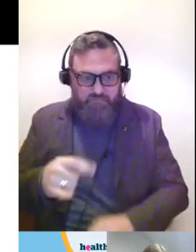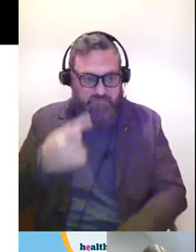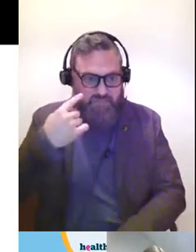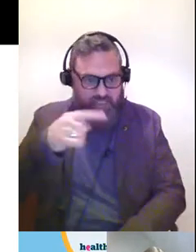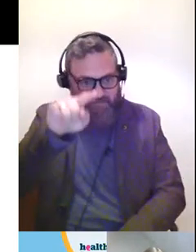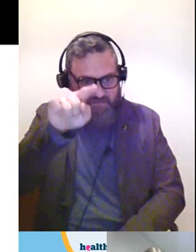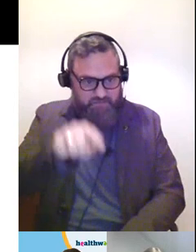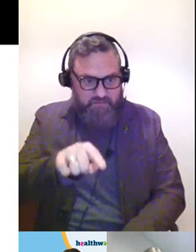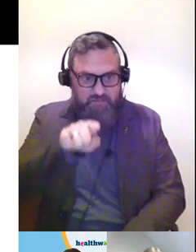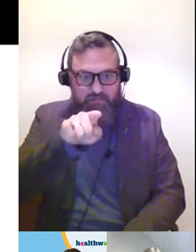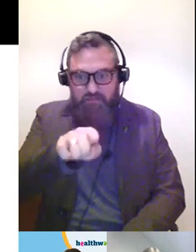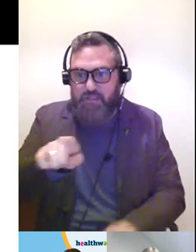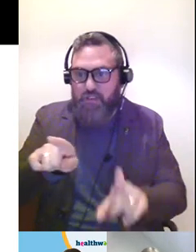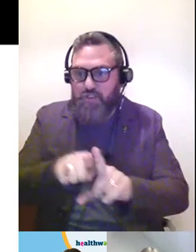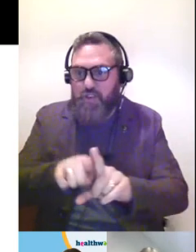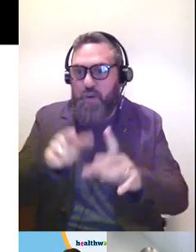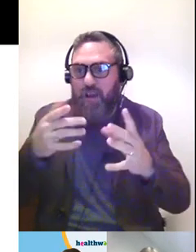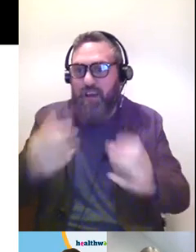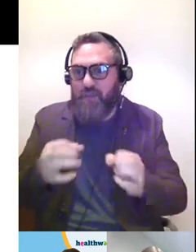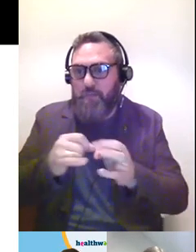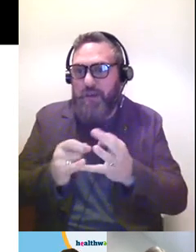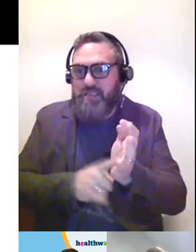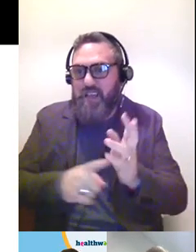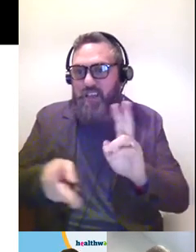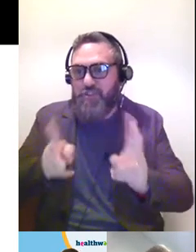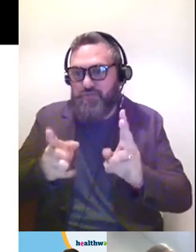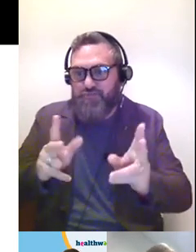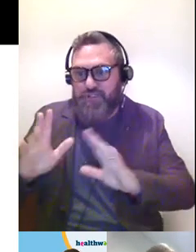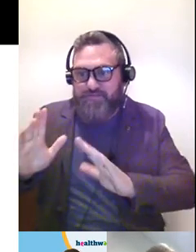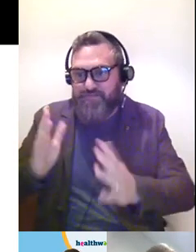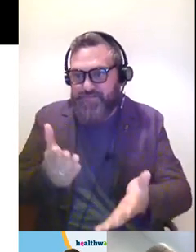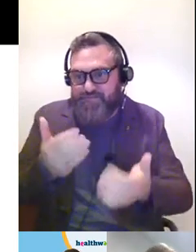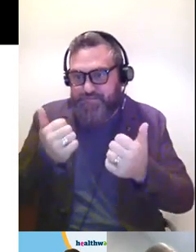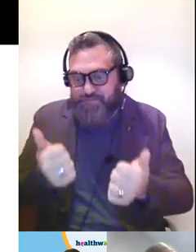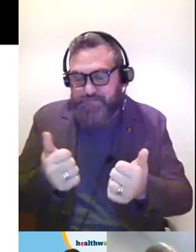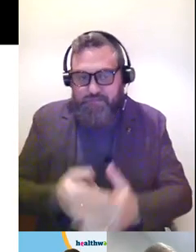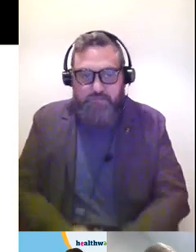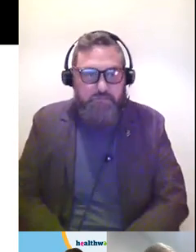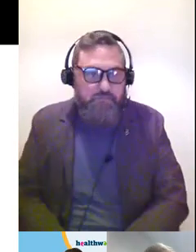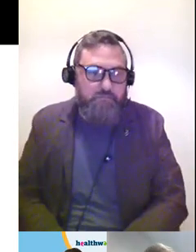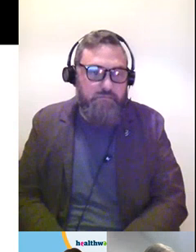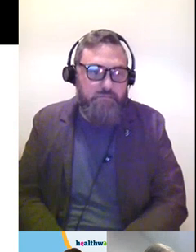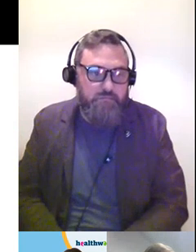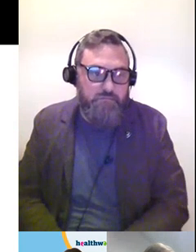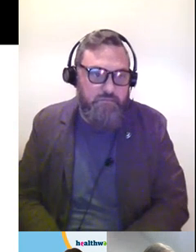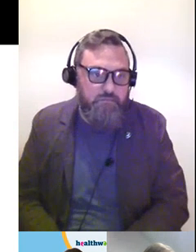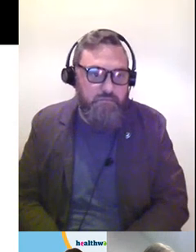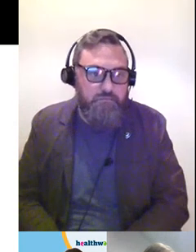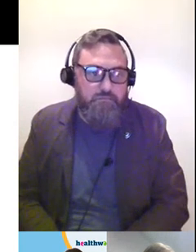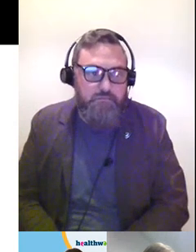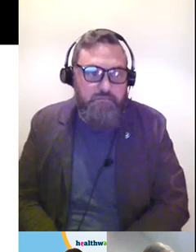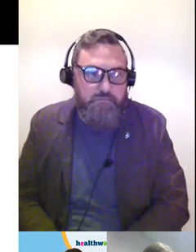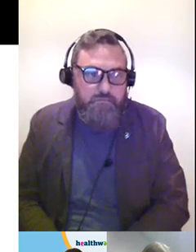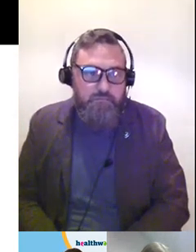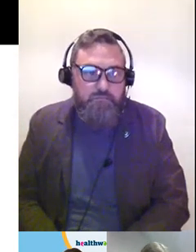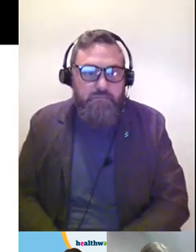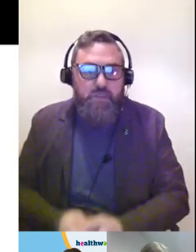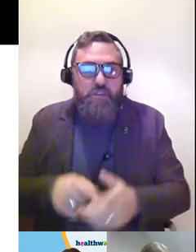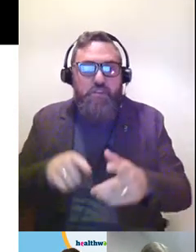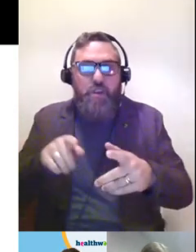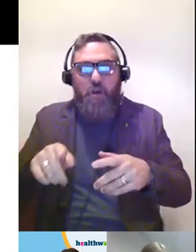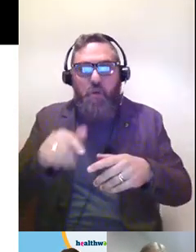also joined tonight by a British Sign Language interpreter. So the format of the event tonight, so